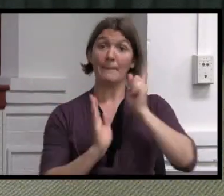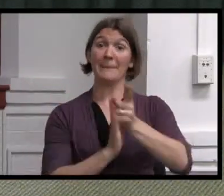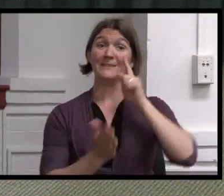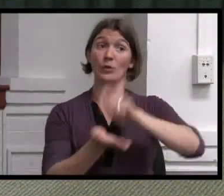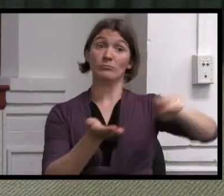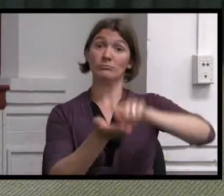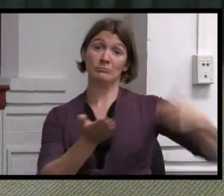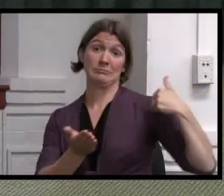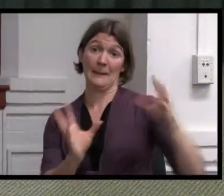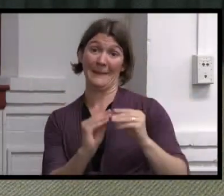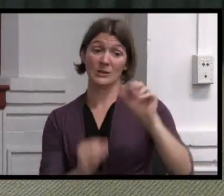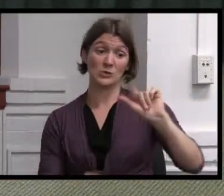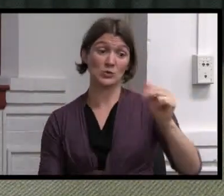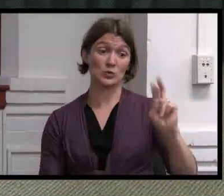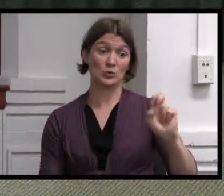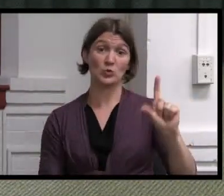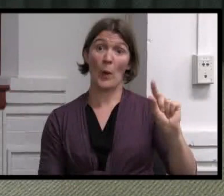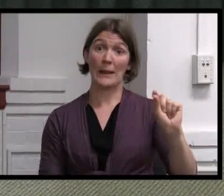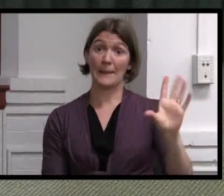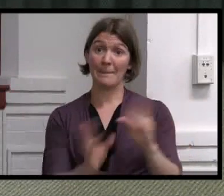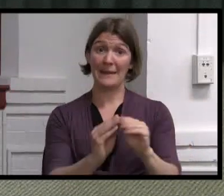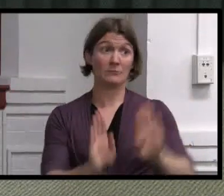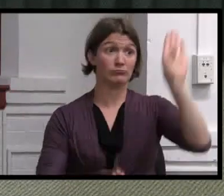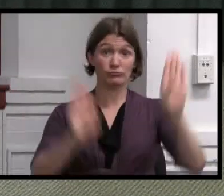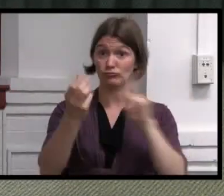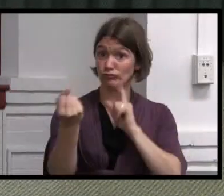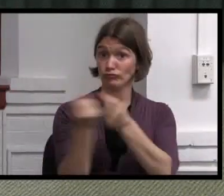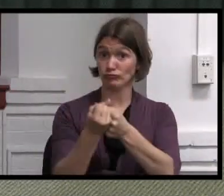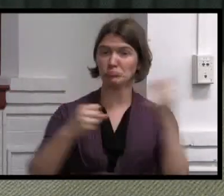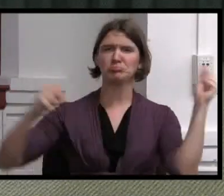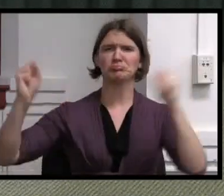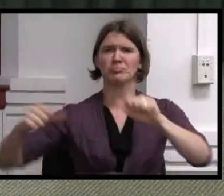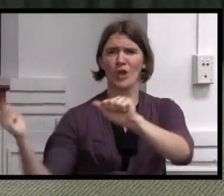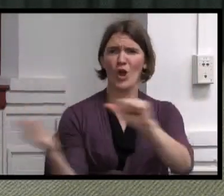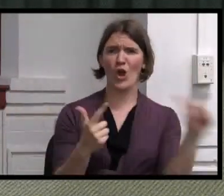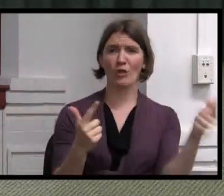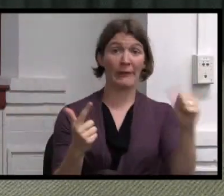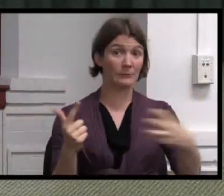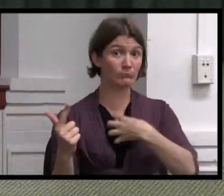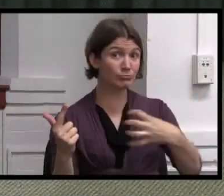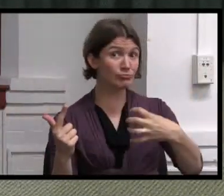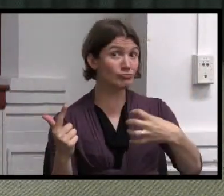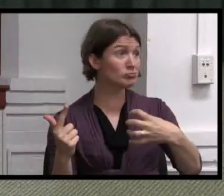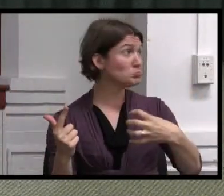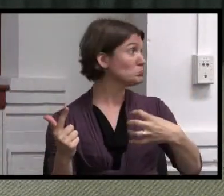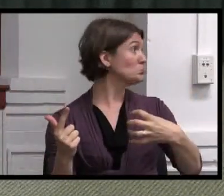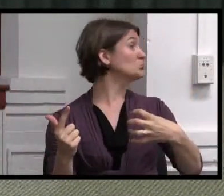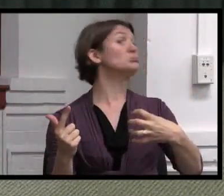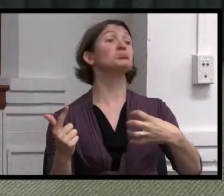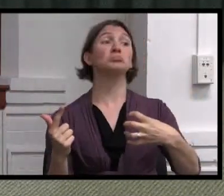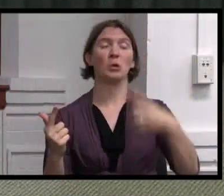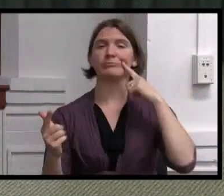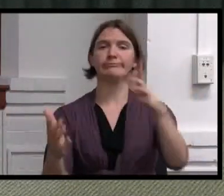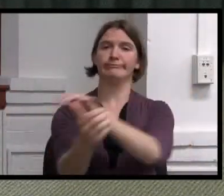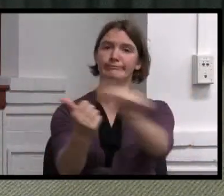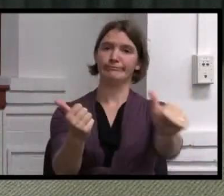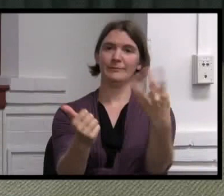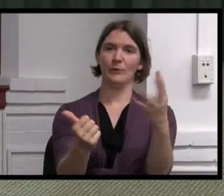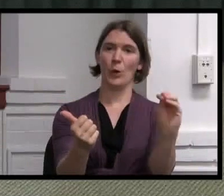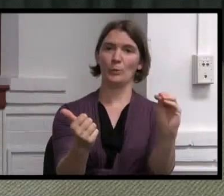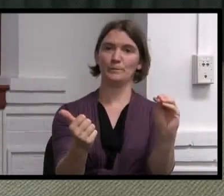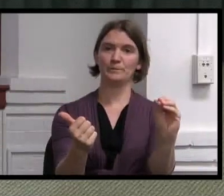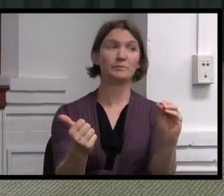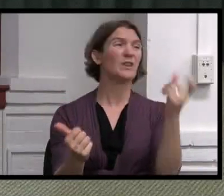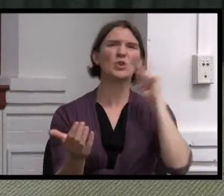of the June 20th, 2017 meeting, please say aye. Aye. Anyone opposed? The motion carries